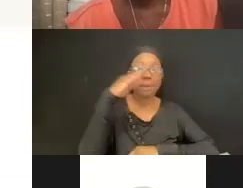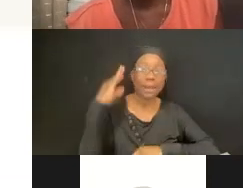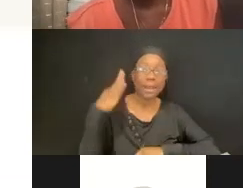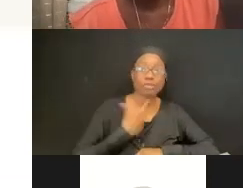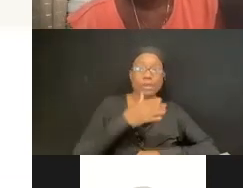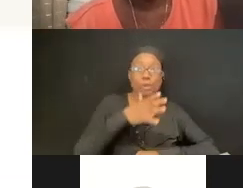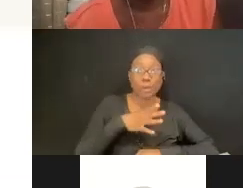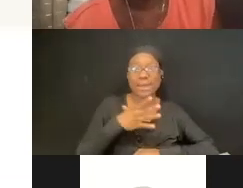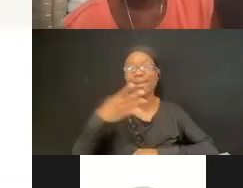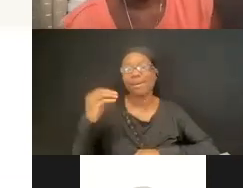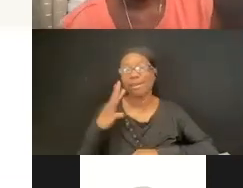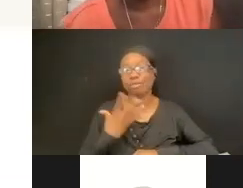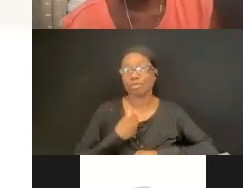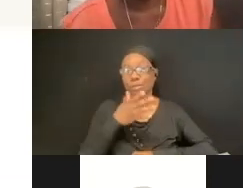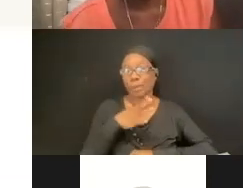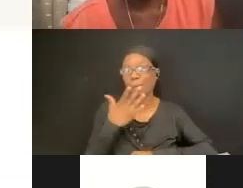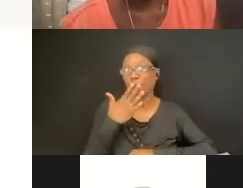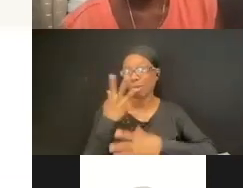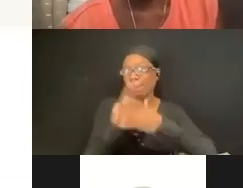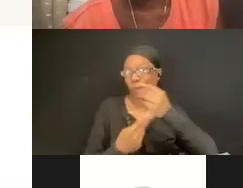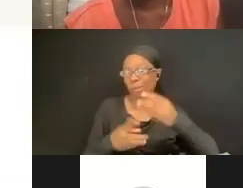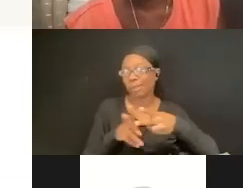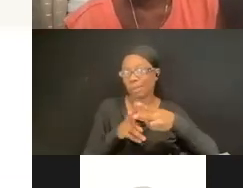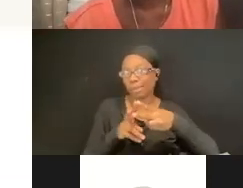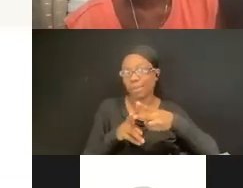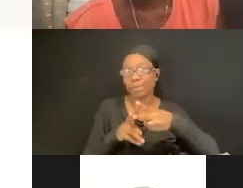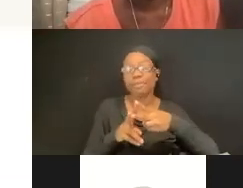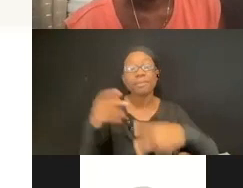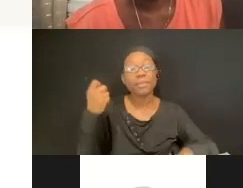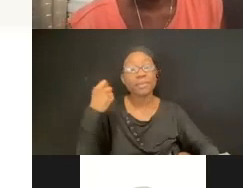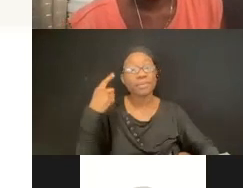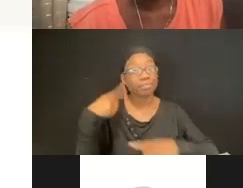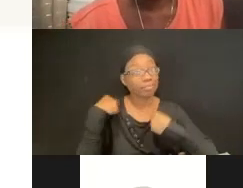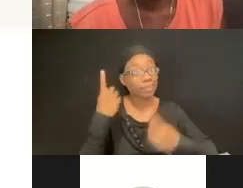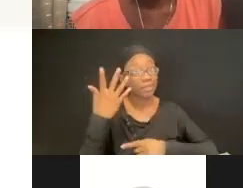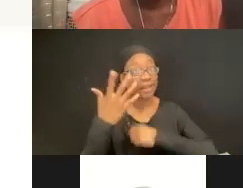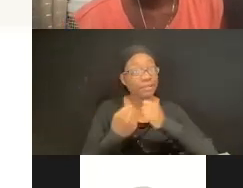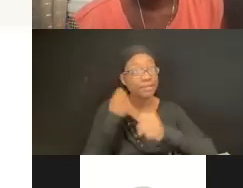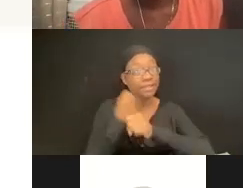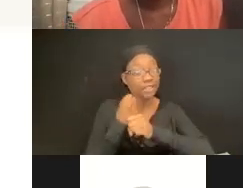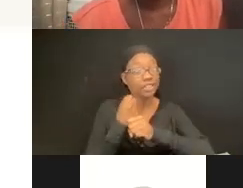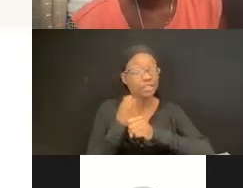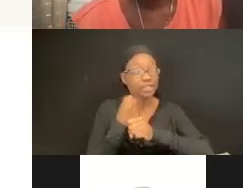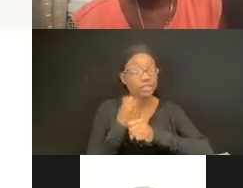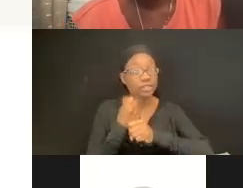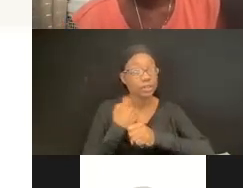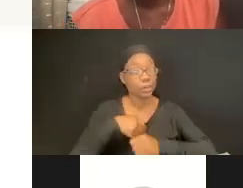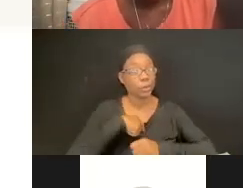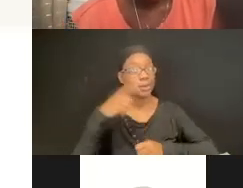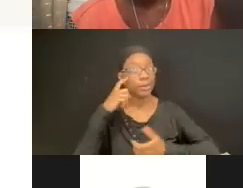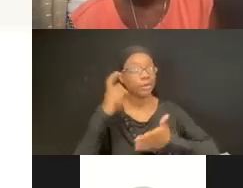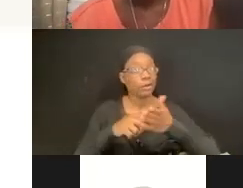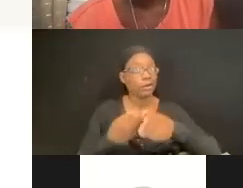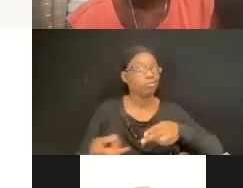want to name here that in the last 5 years, there has been increased violence against